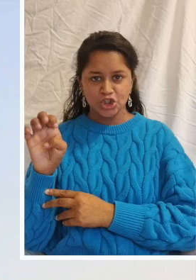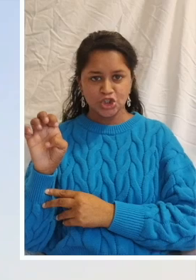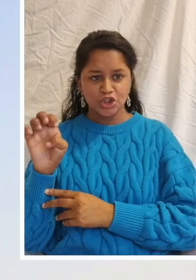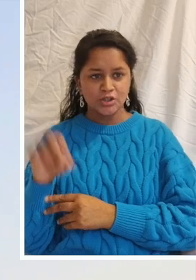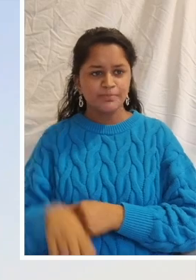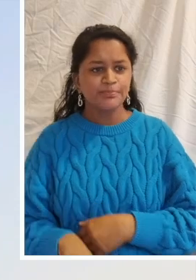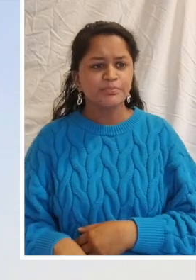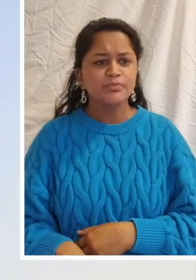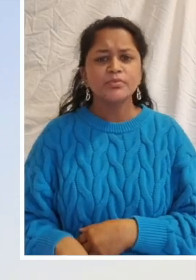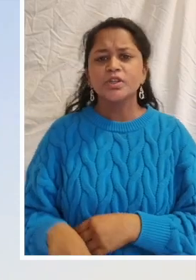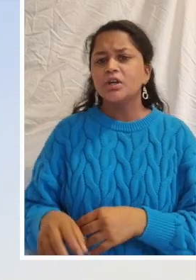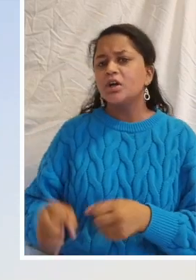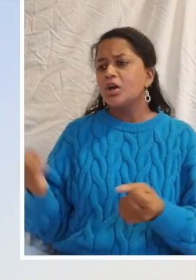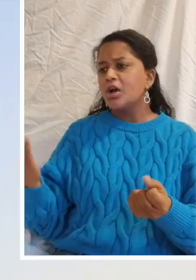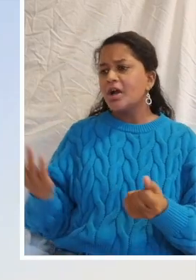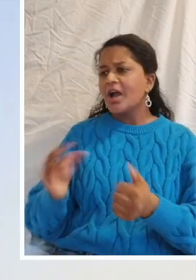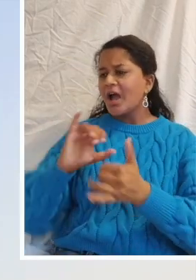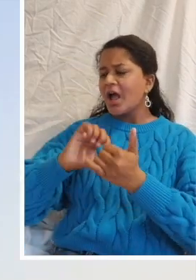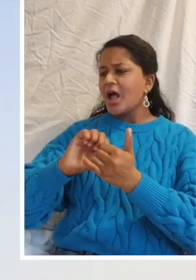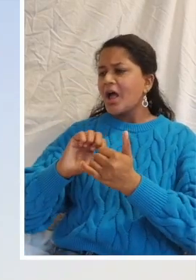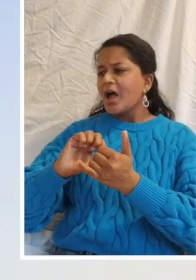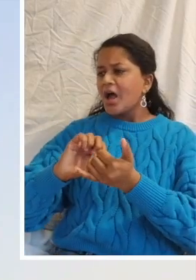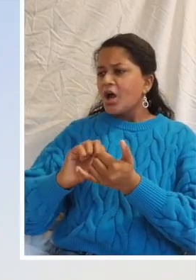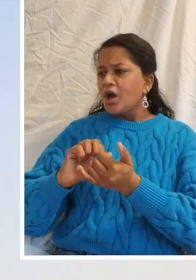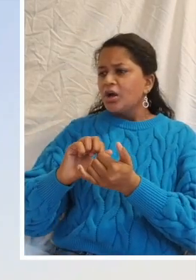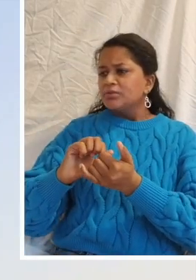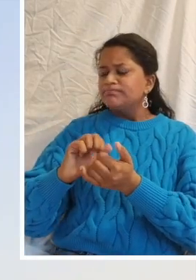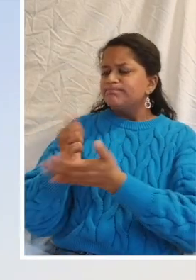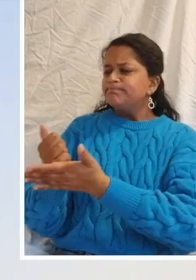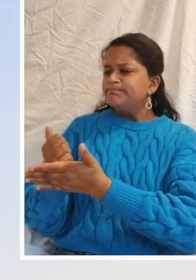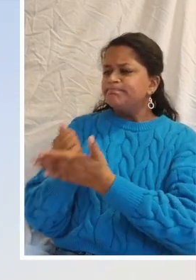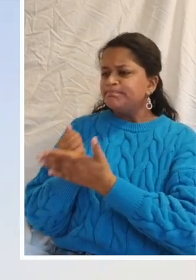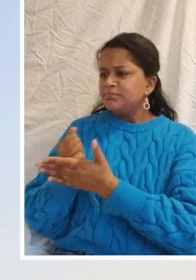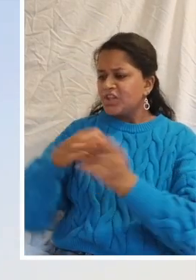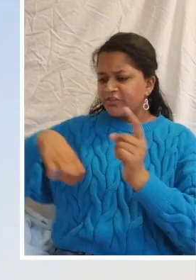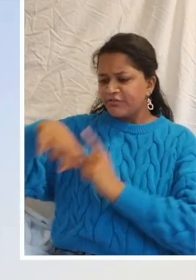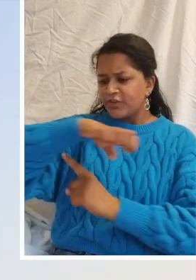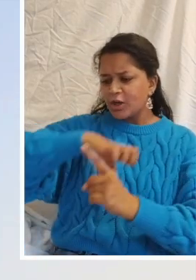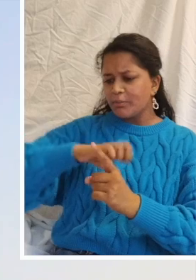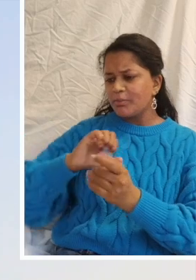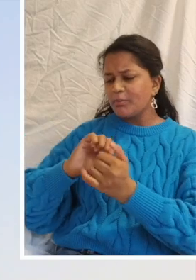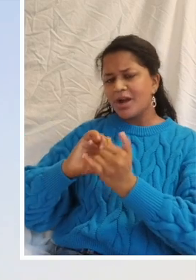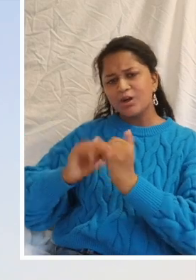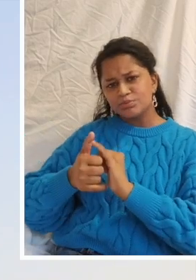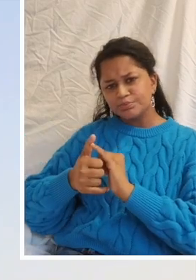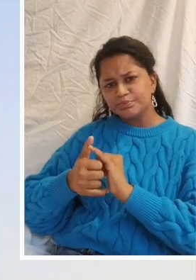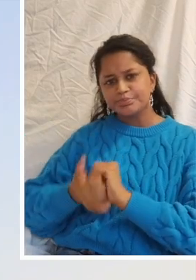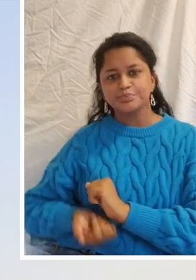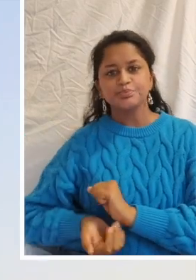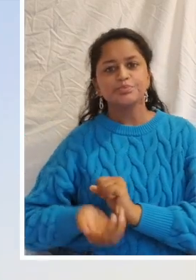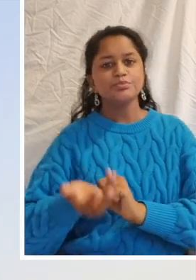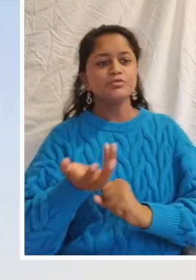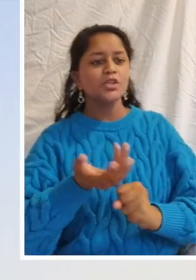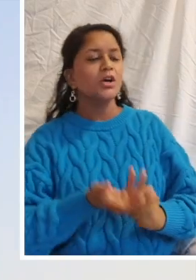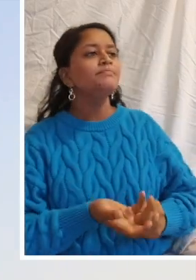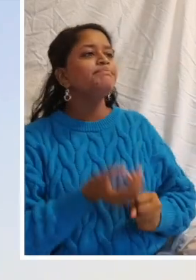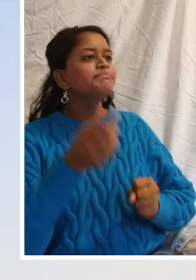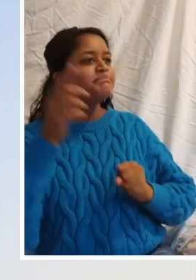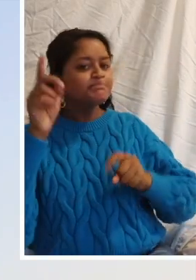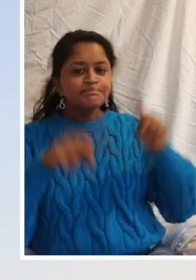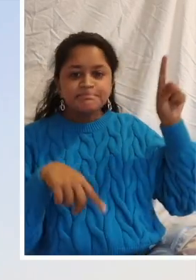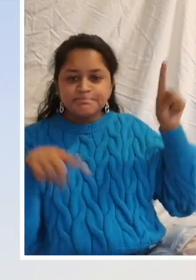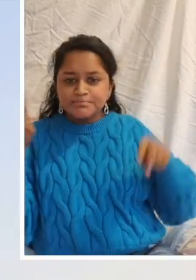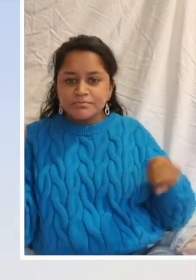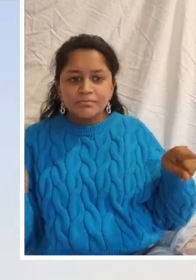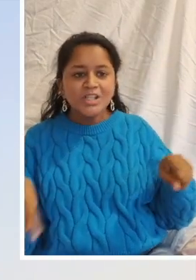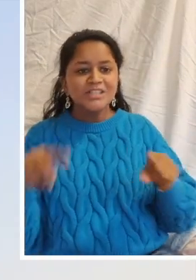So, what type of habitats do bats like to live in, and how do they help our environment?